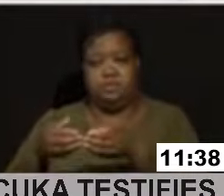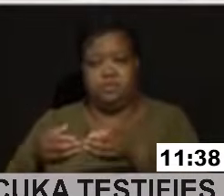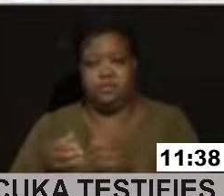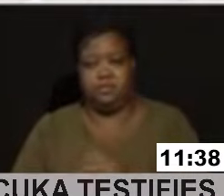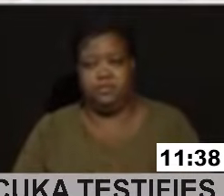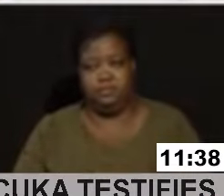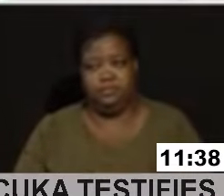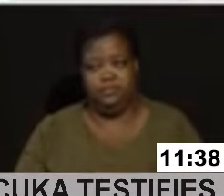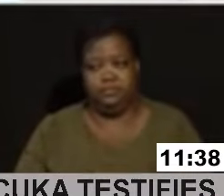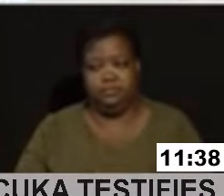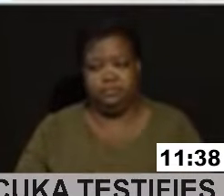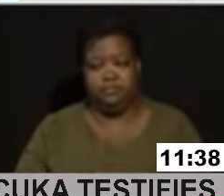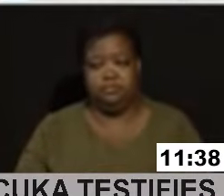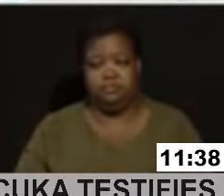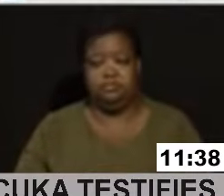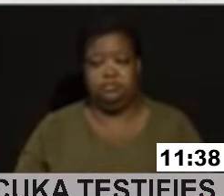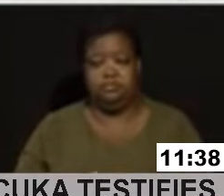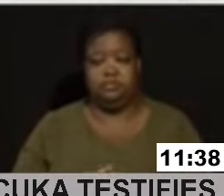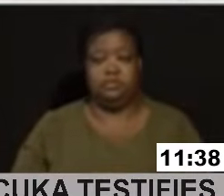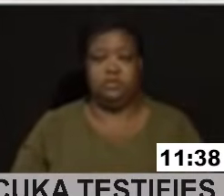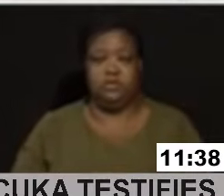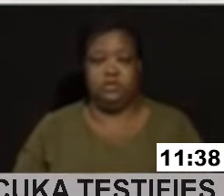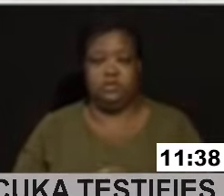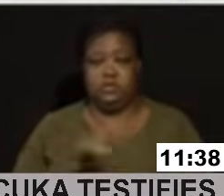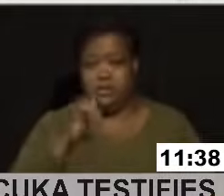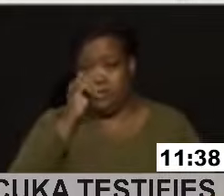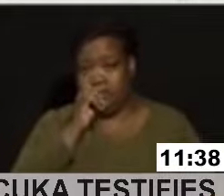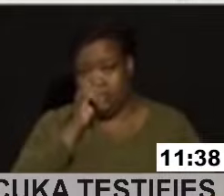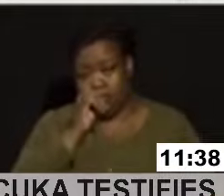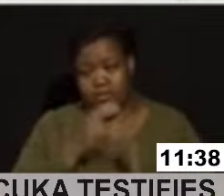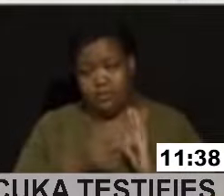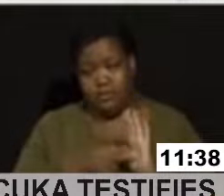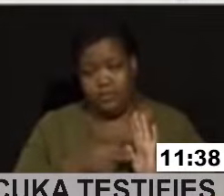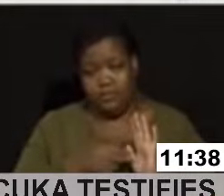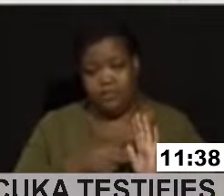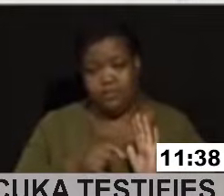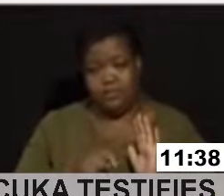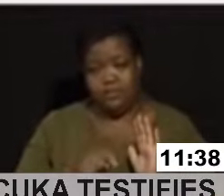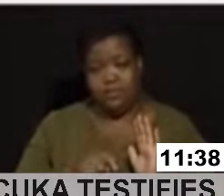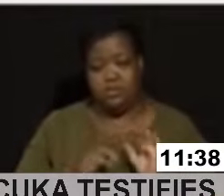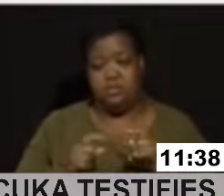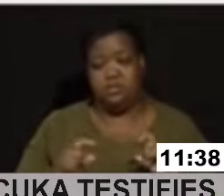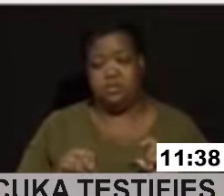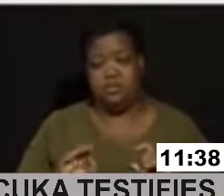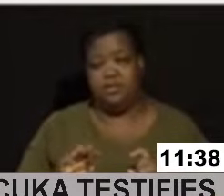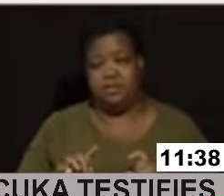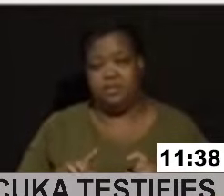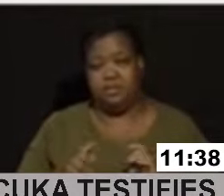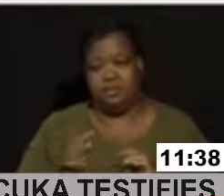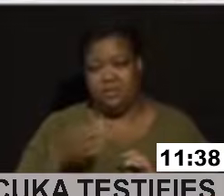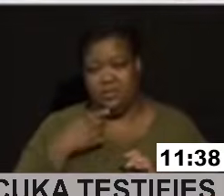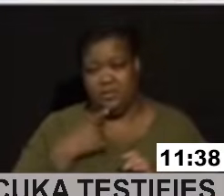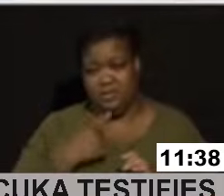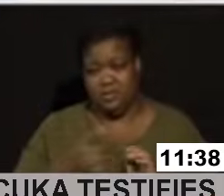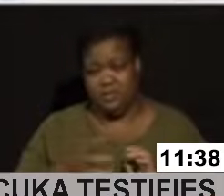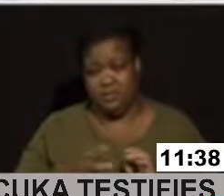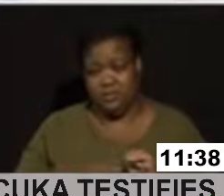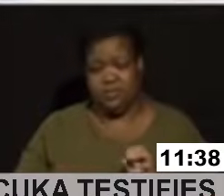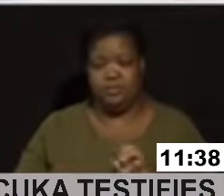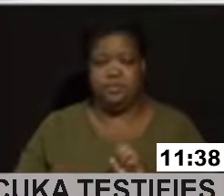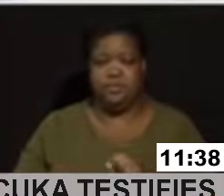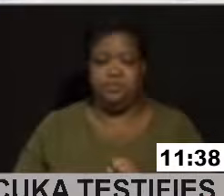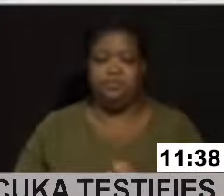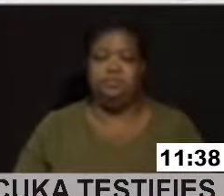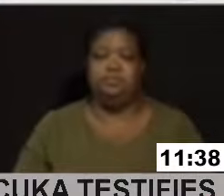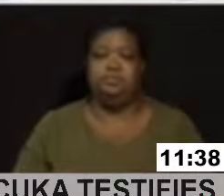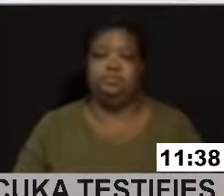And classified as priority crimes, as you state in paragraph 31 of your statement. Correctly so. And you